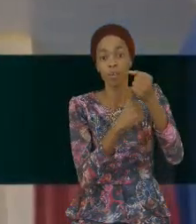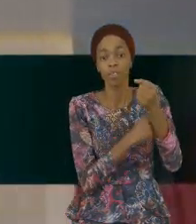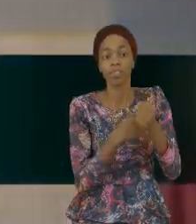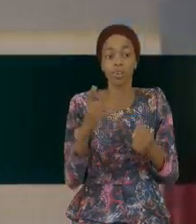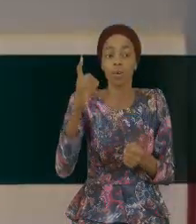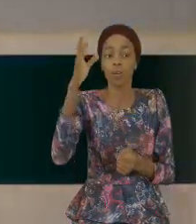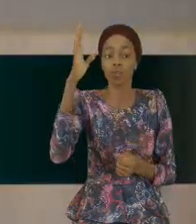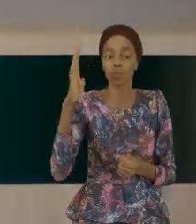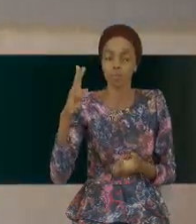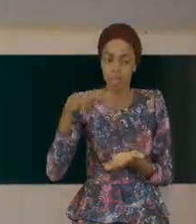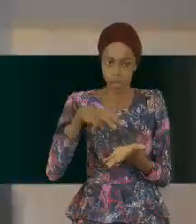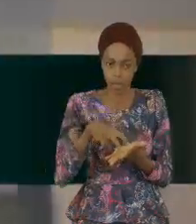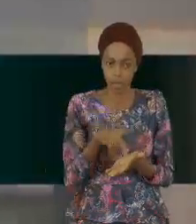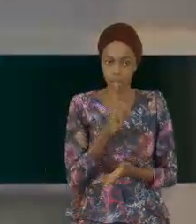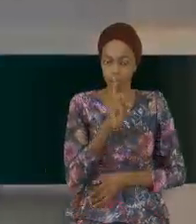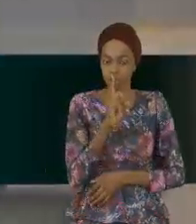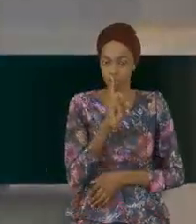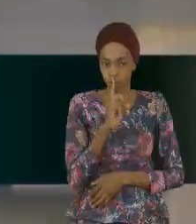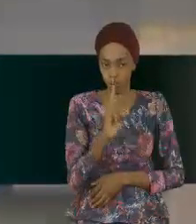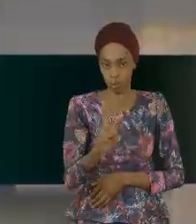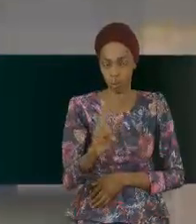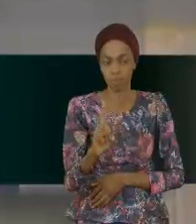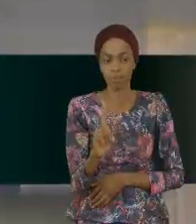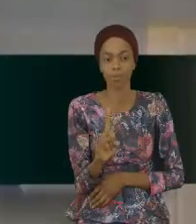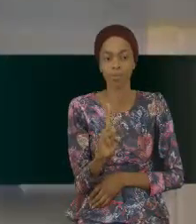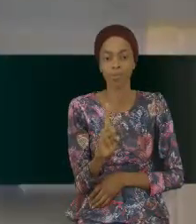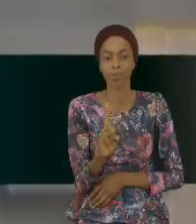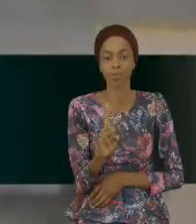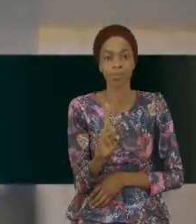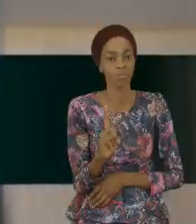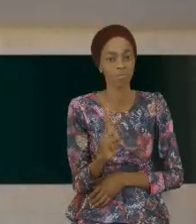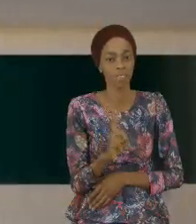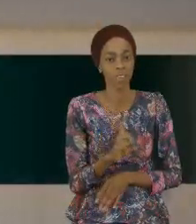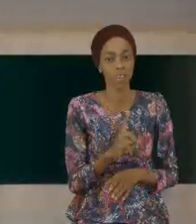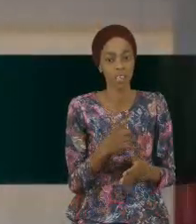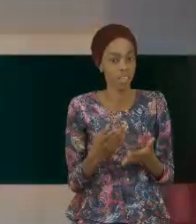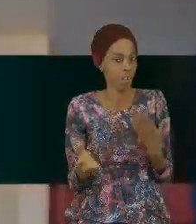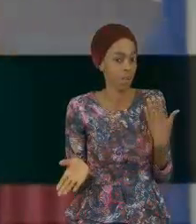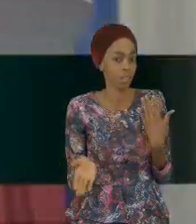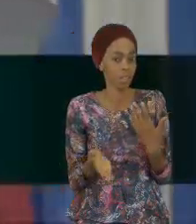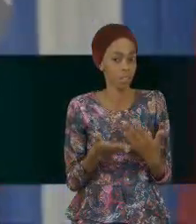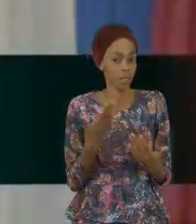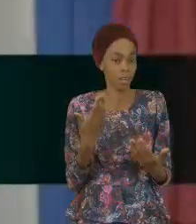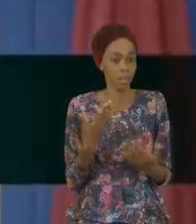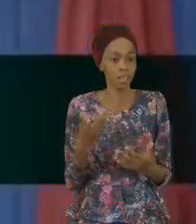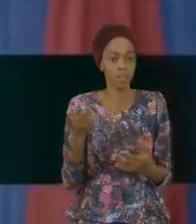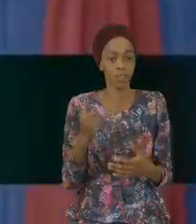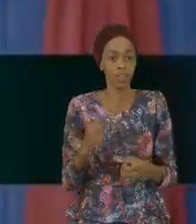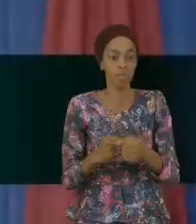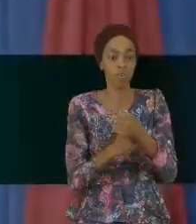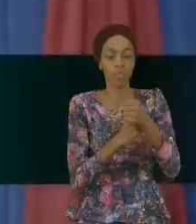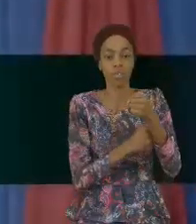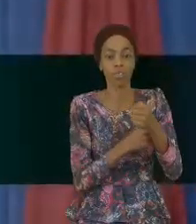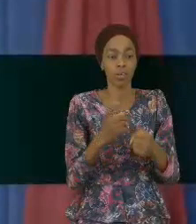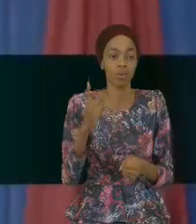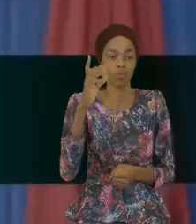of God standeth sure. Nevertheless, the foundation of God